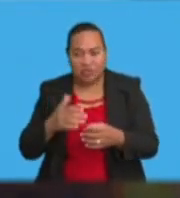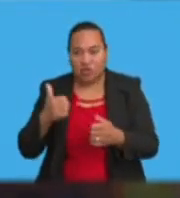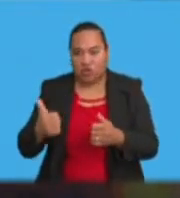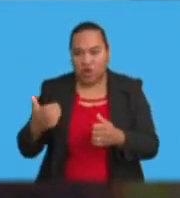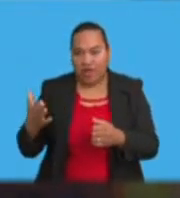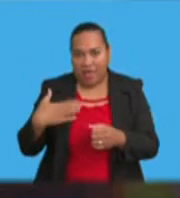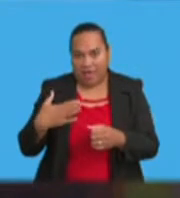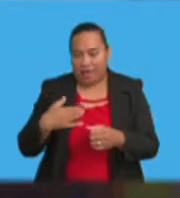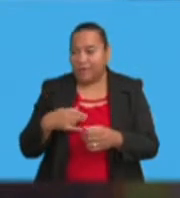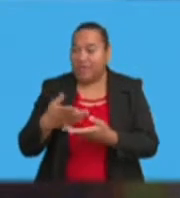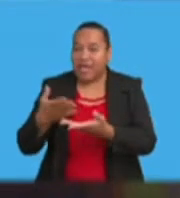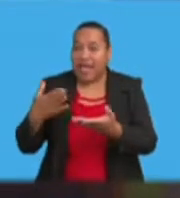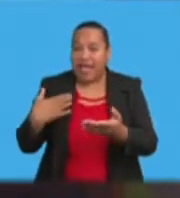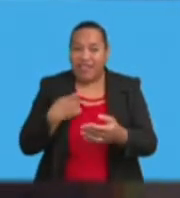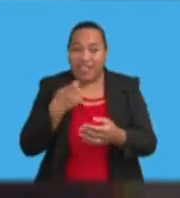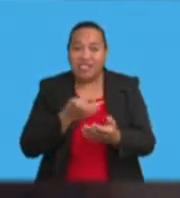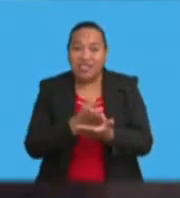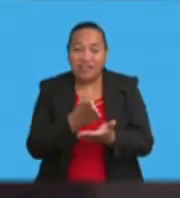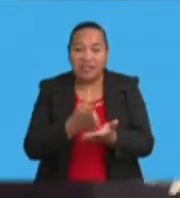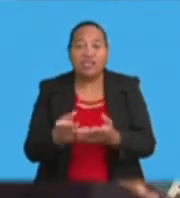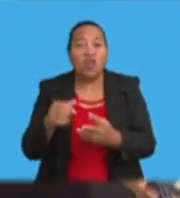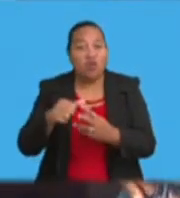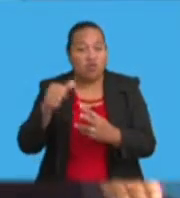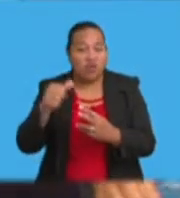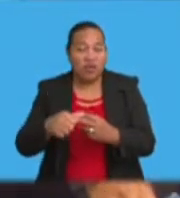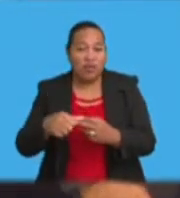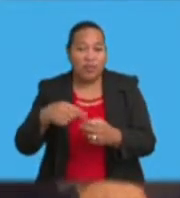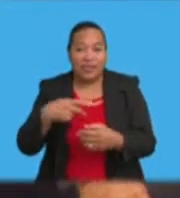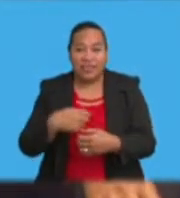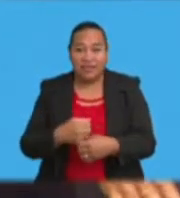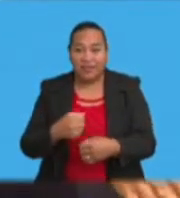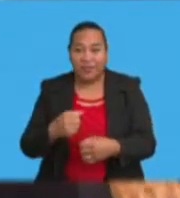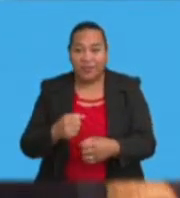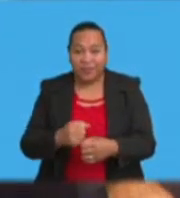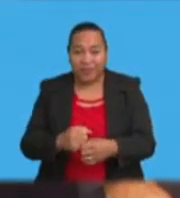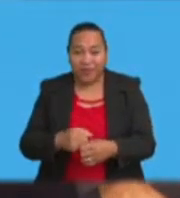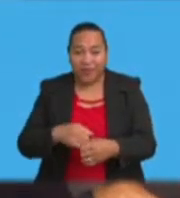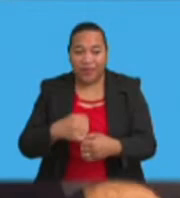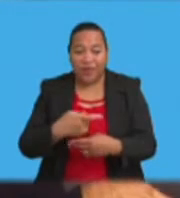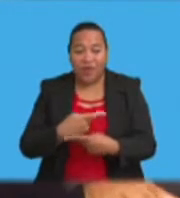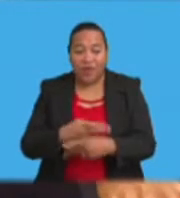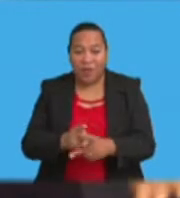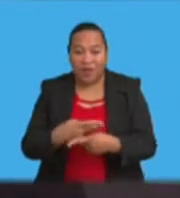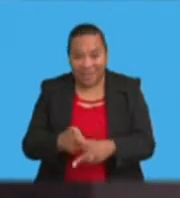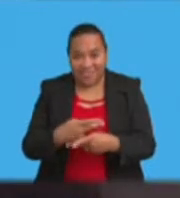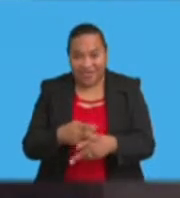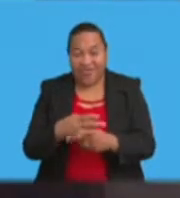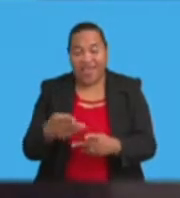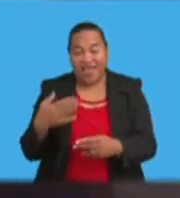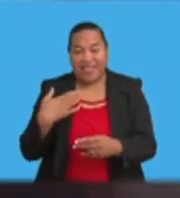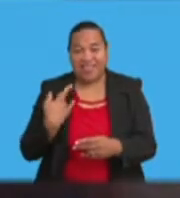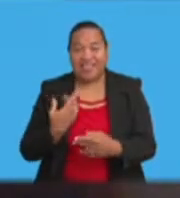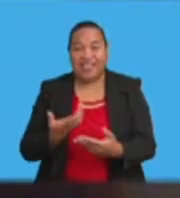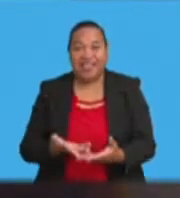and to healthcare services, including reproductive health care. So that ratification of that convention is